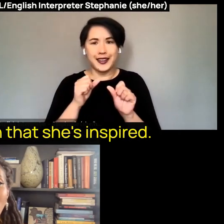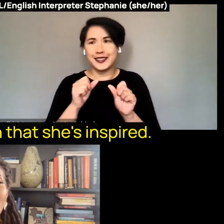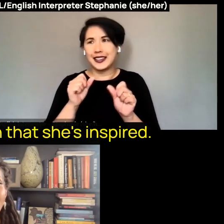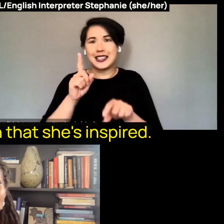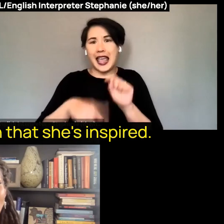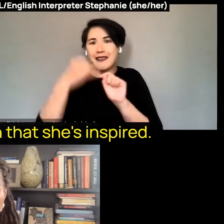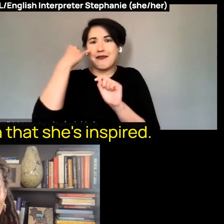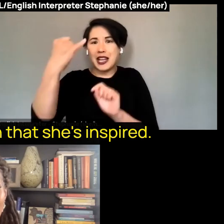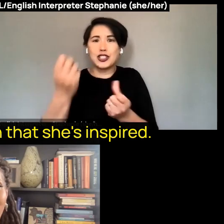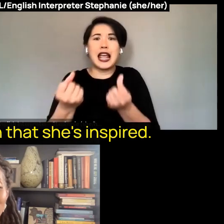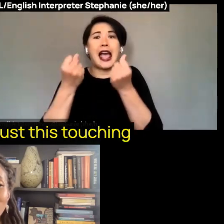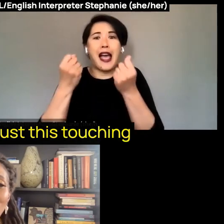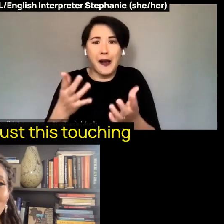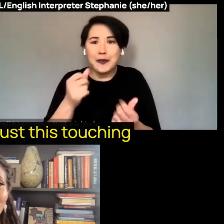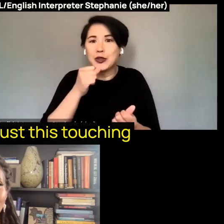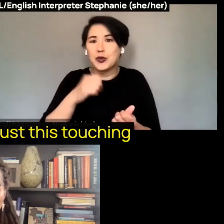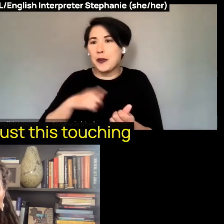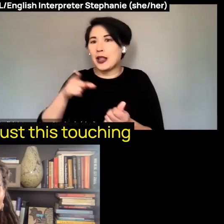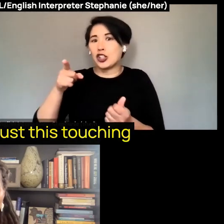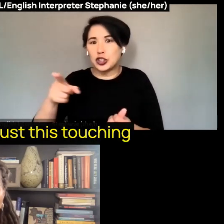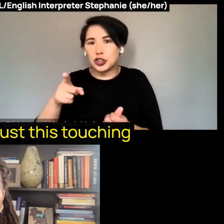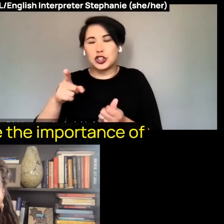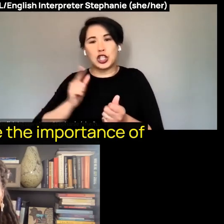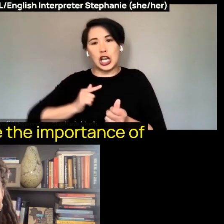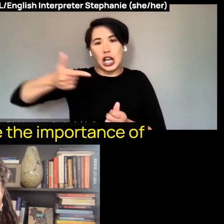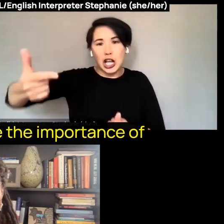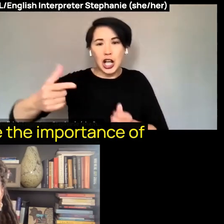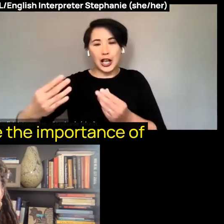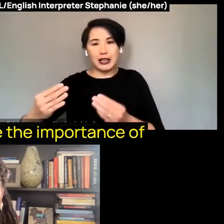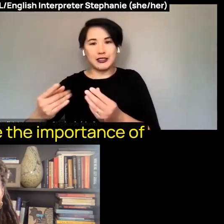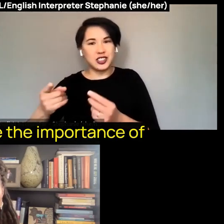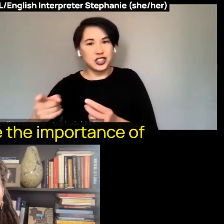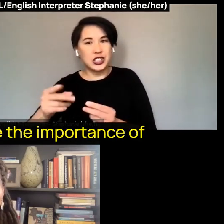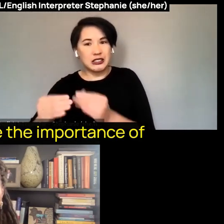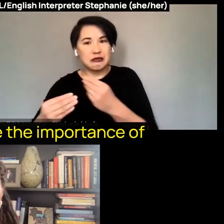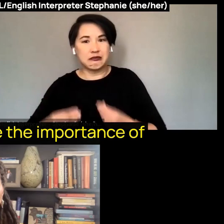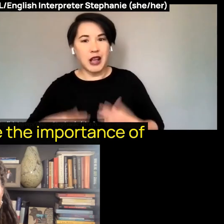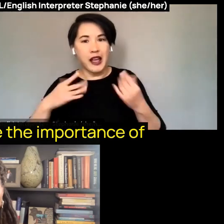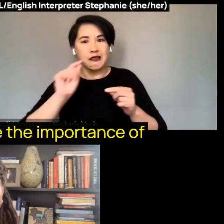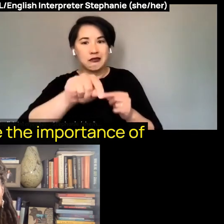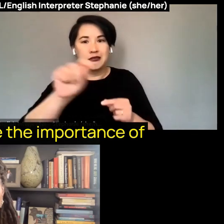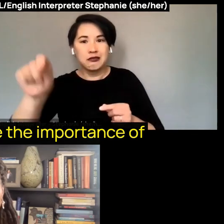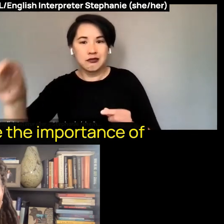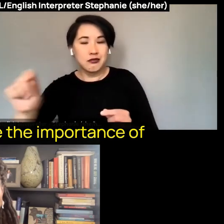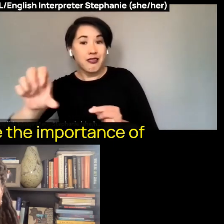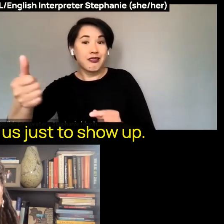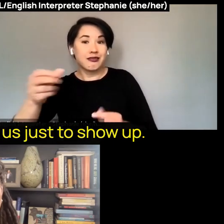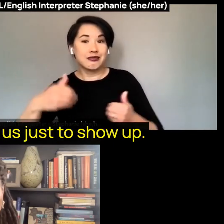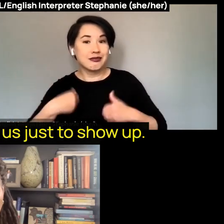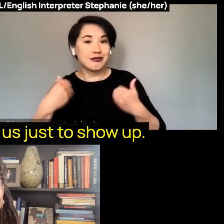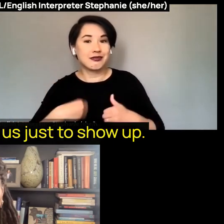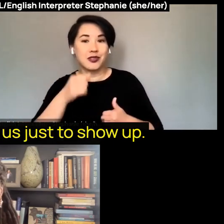young women that she's inspired. And so for me, it was just this touching moment to reinforce the importance